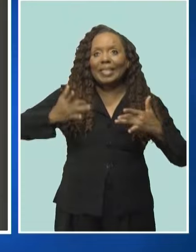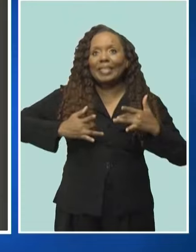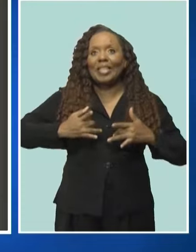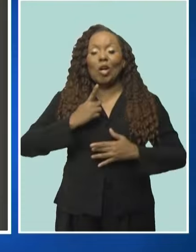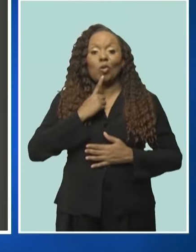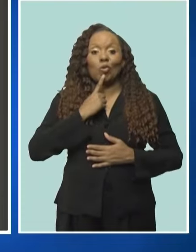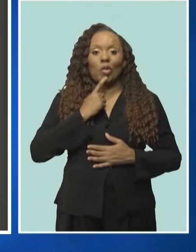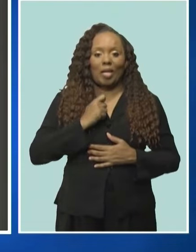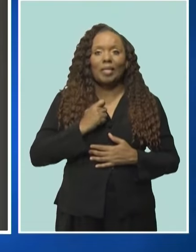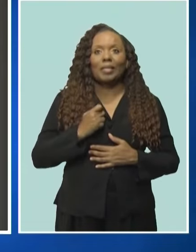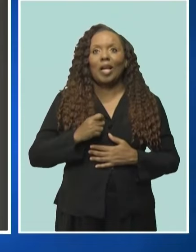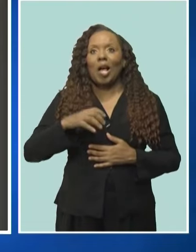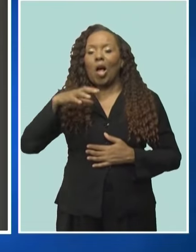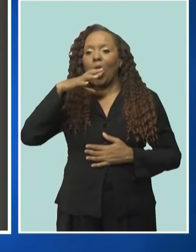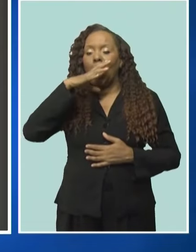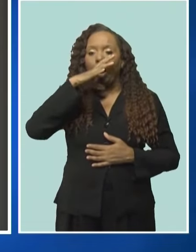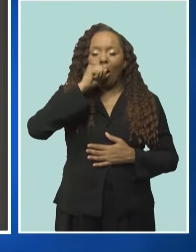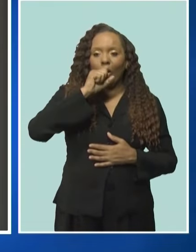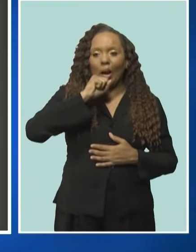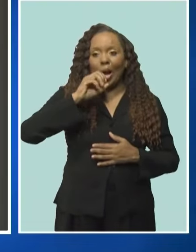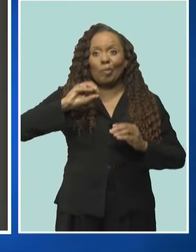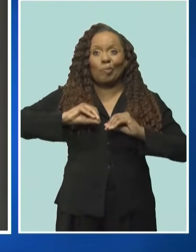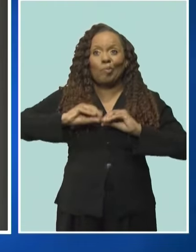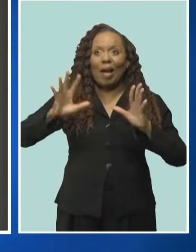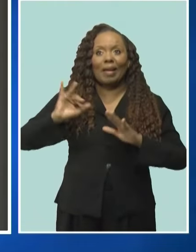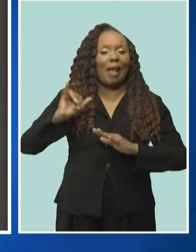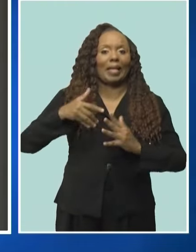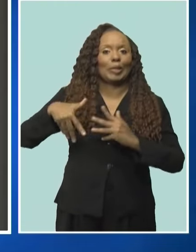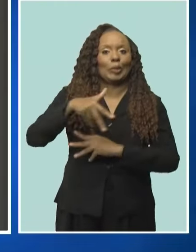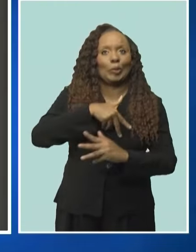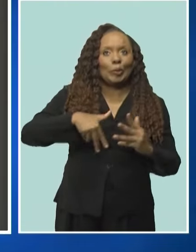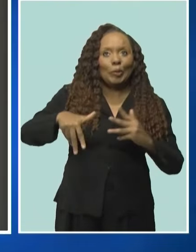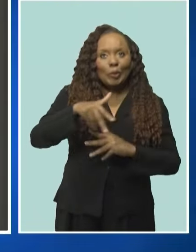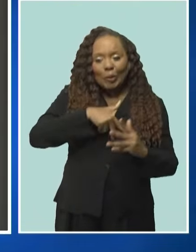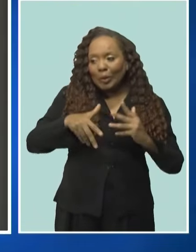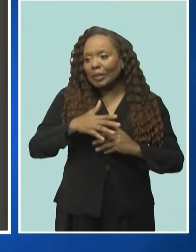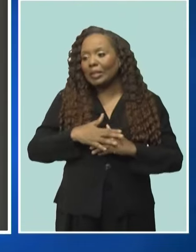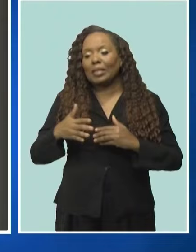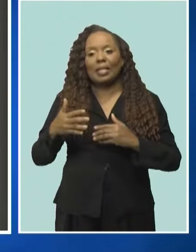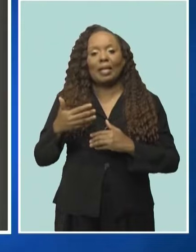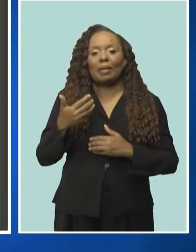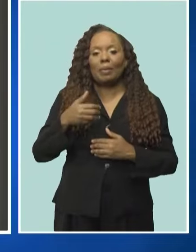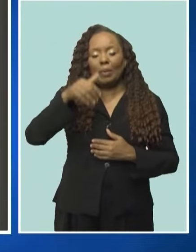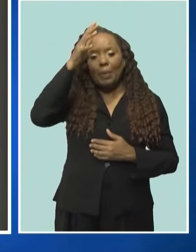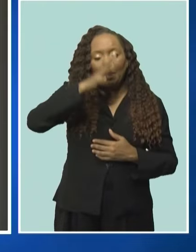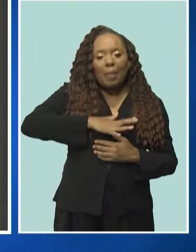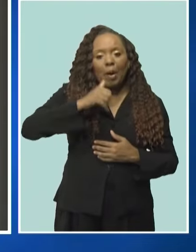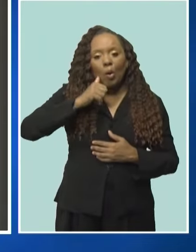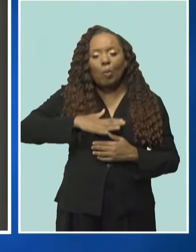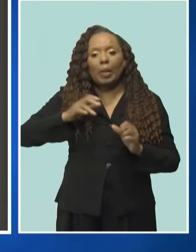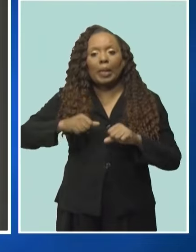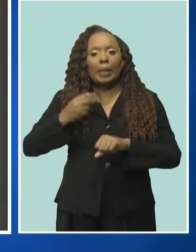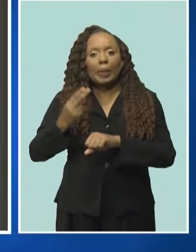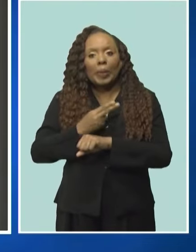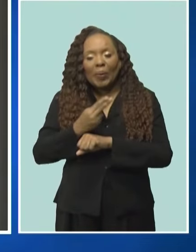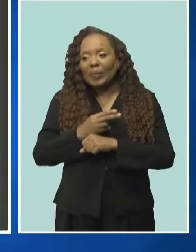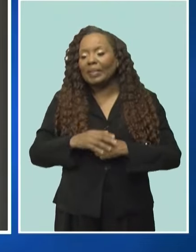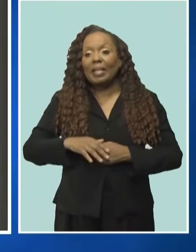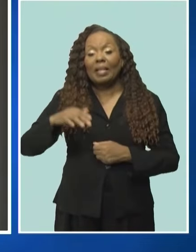attention grabbing, an orange, which represents being social, gender neutral. We also have a yellow,